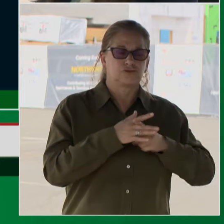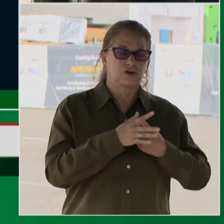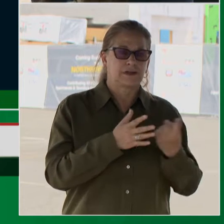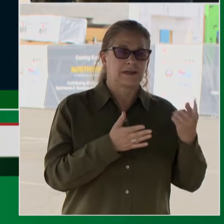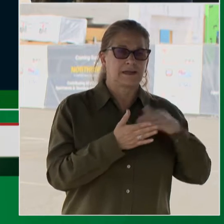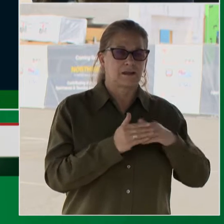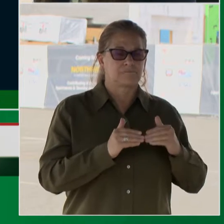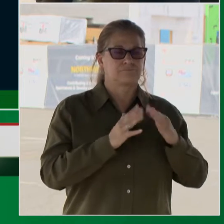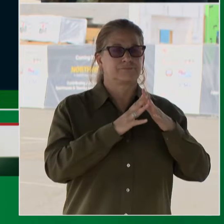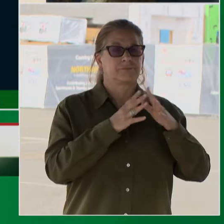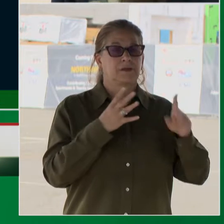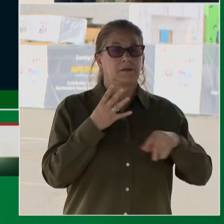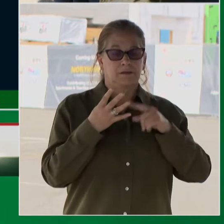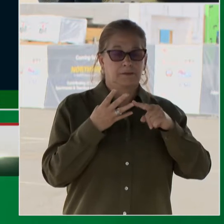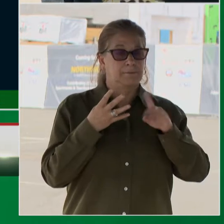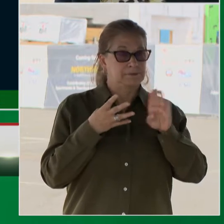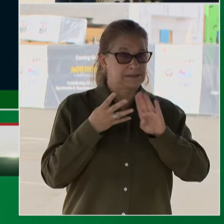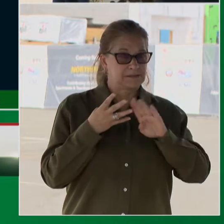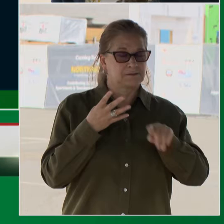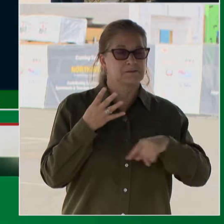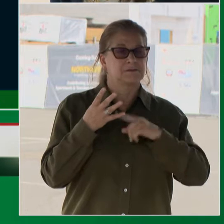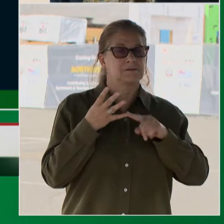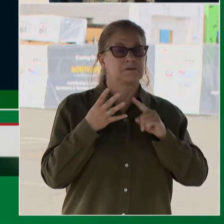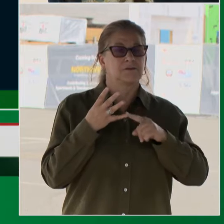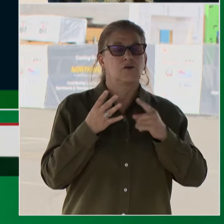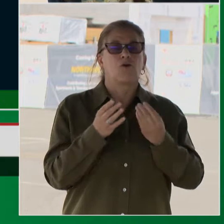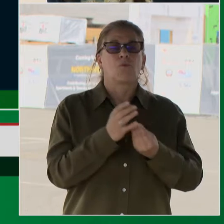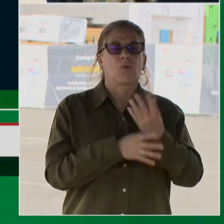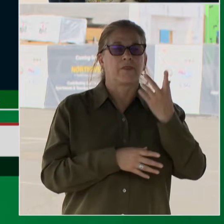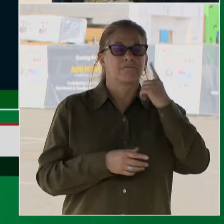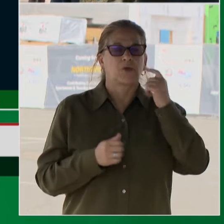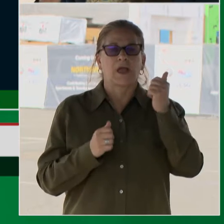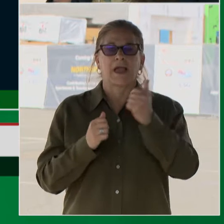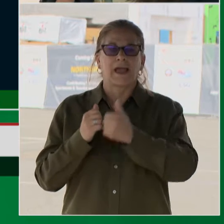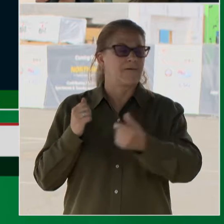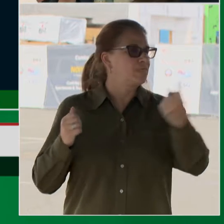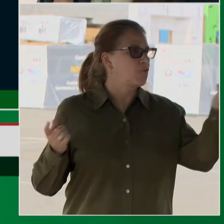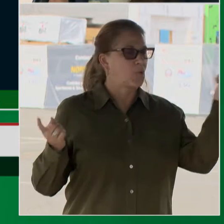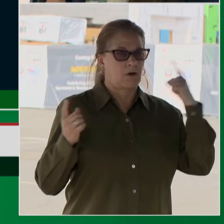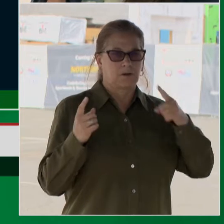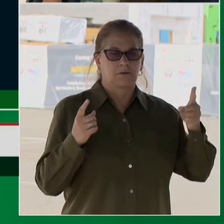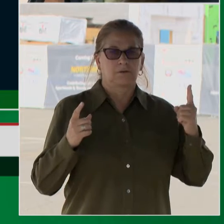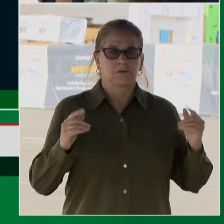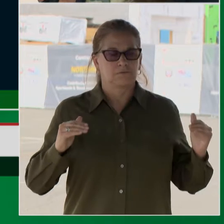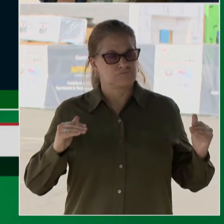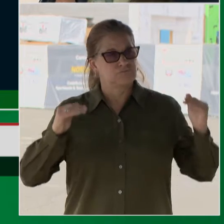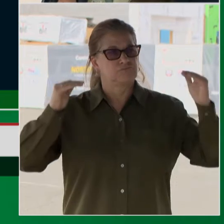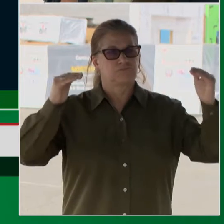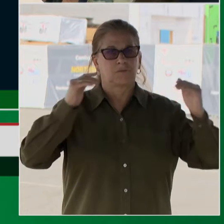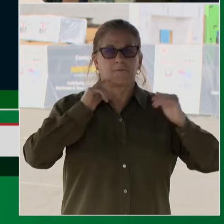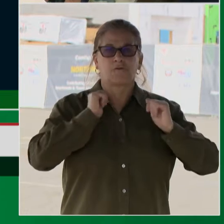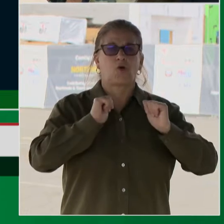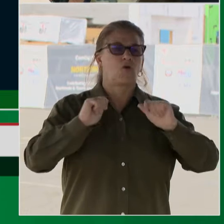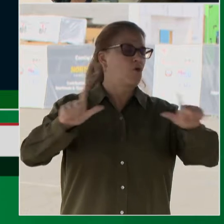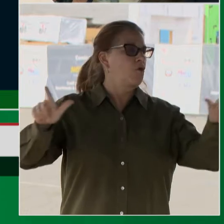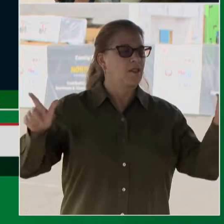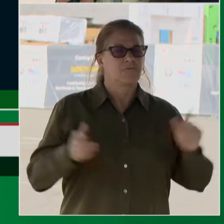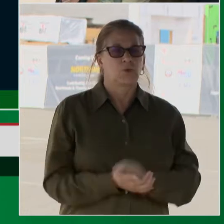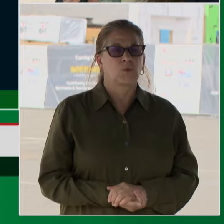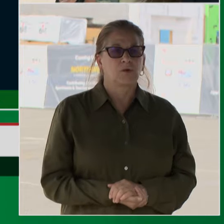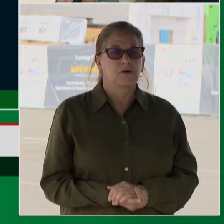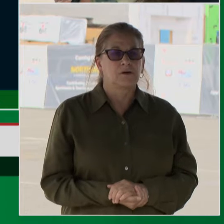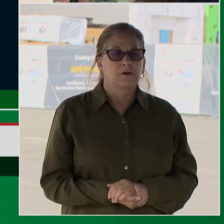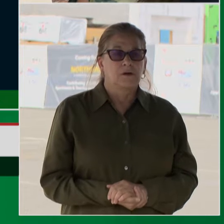And sorry about that. It's okay. Lovely breezy day. The last big area is growth. And